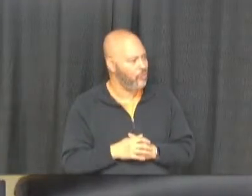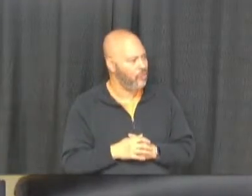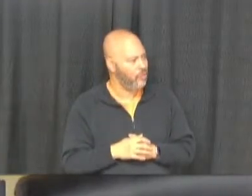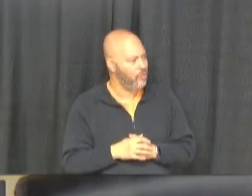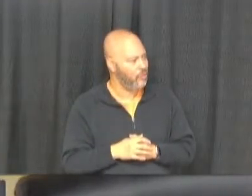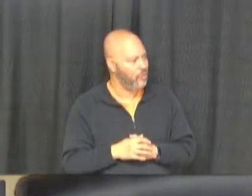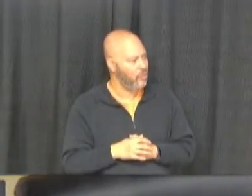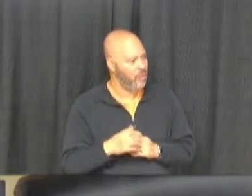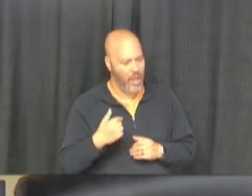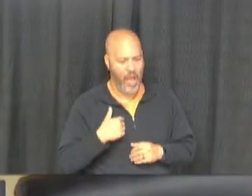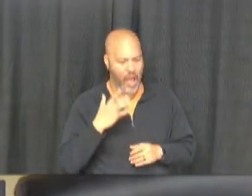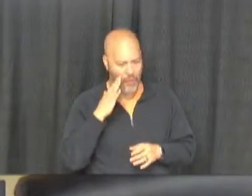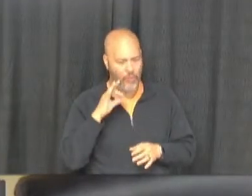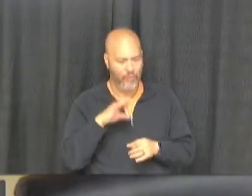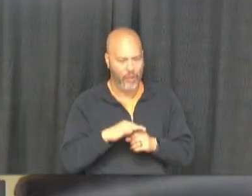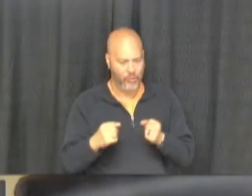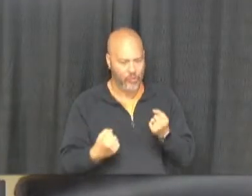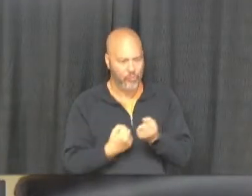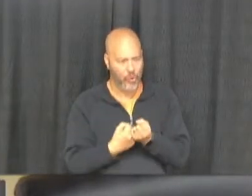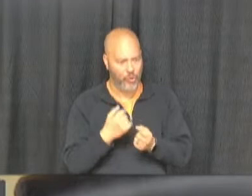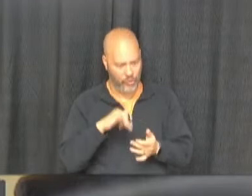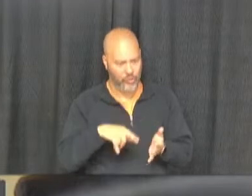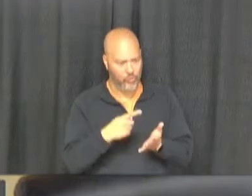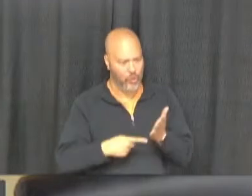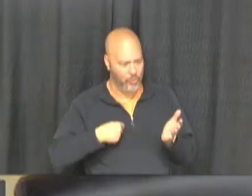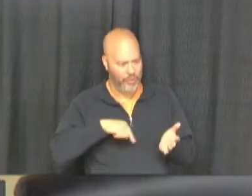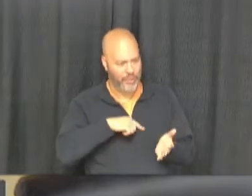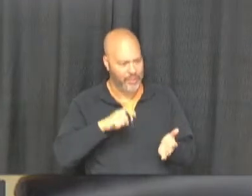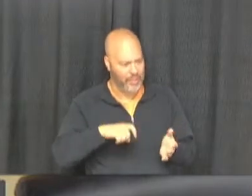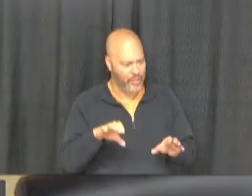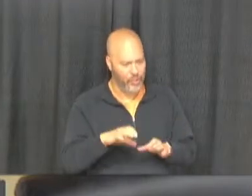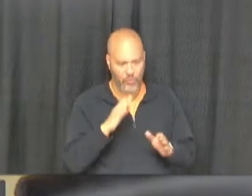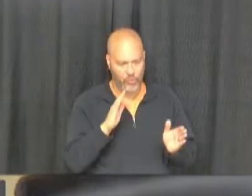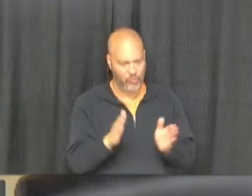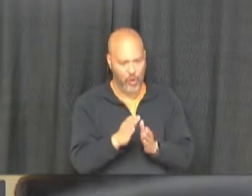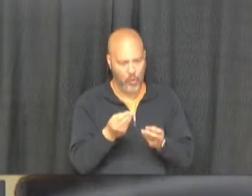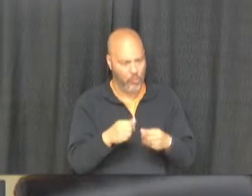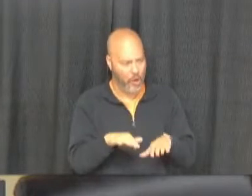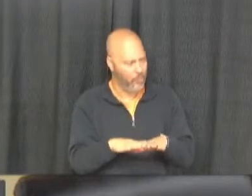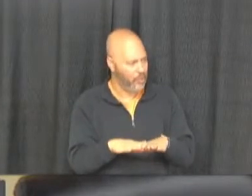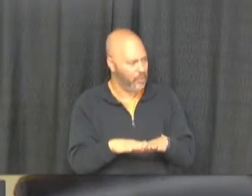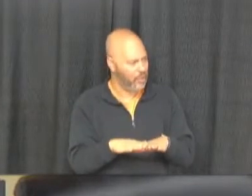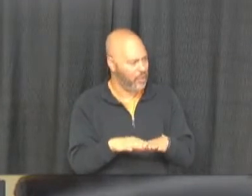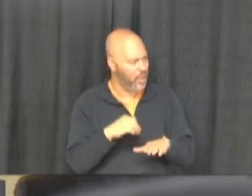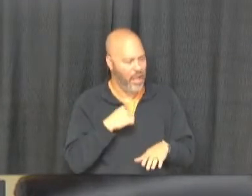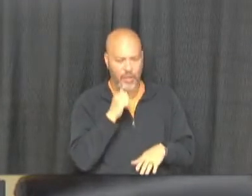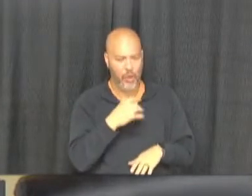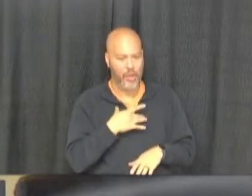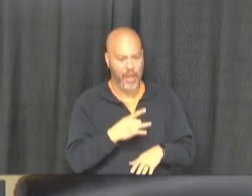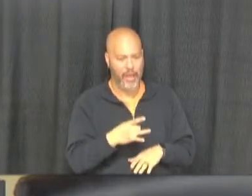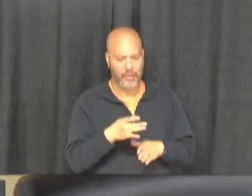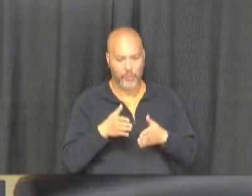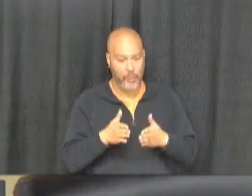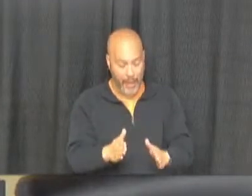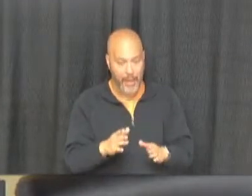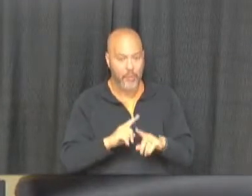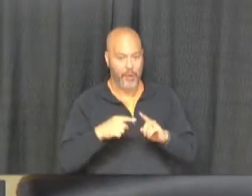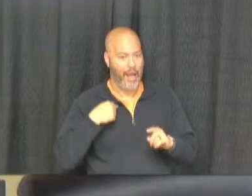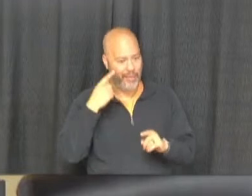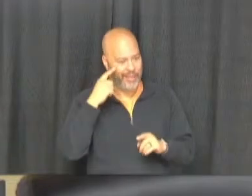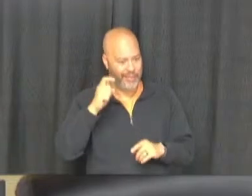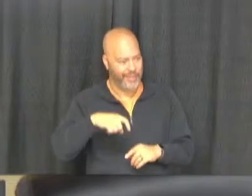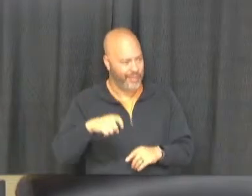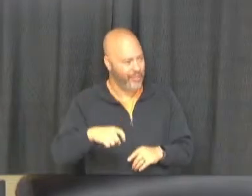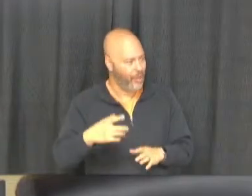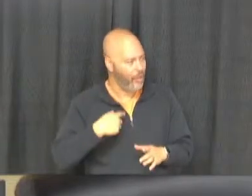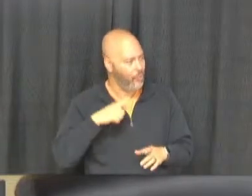I think I'm gonna vote for this. This is what we need to do. It's a small piece of property. I don't like the methods, but I do think this is necessary, and I